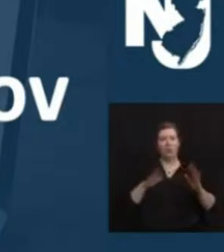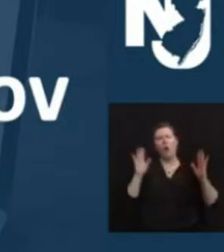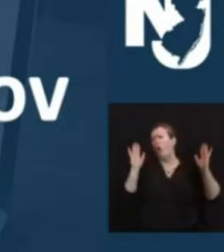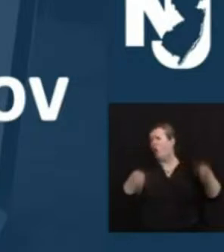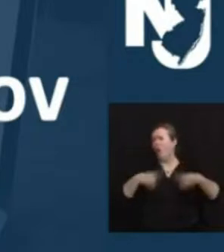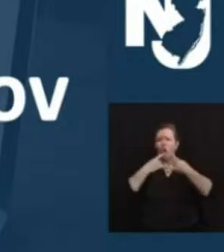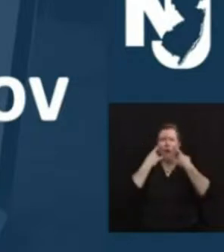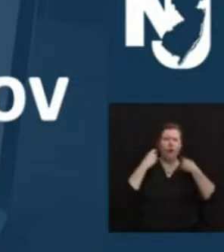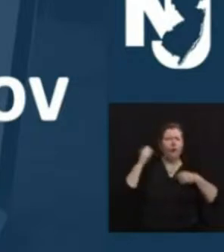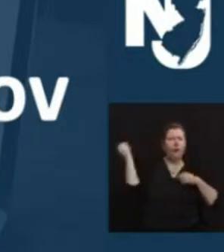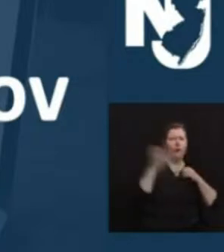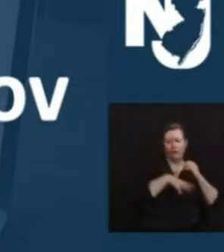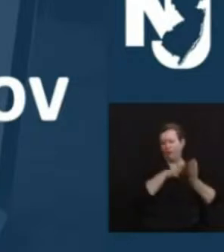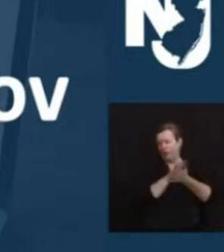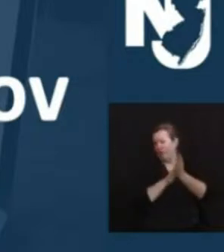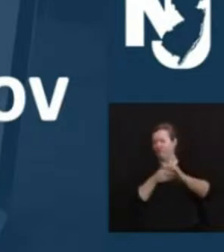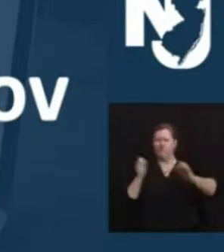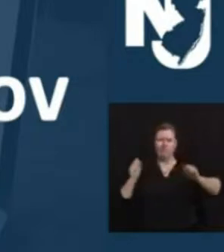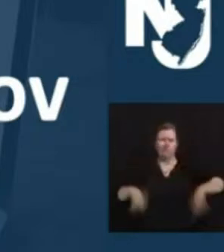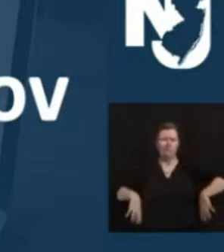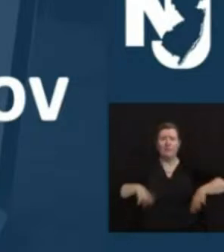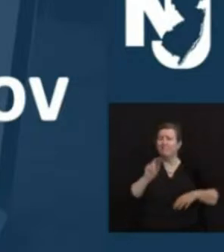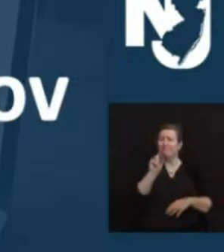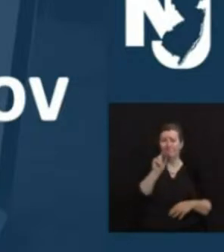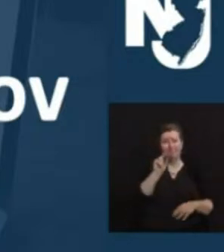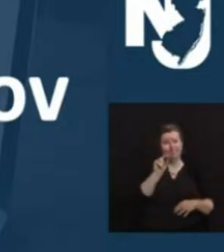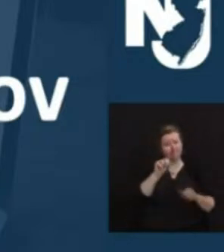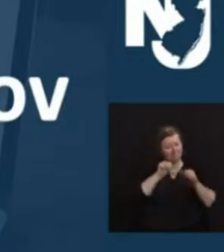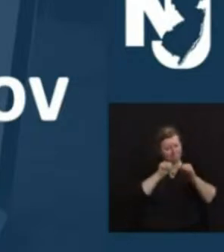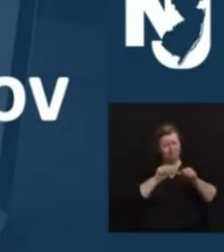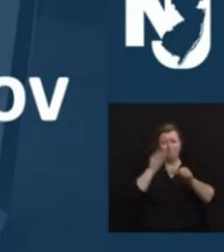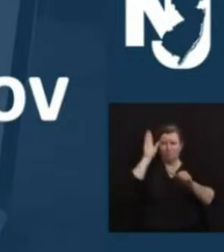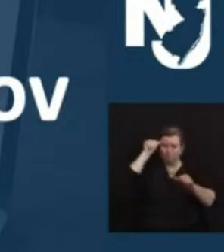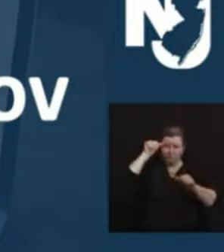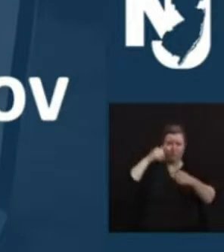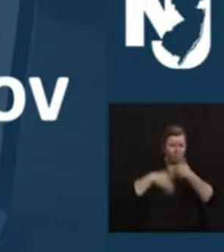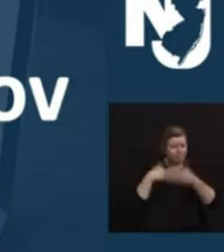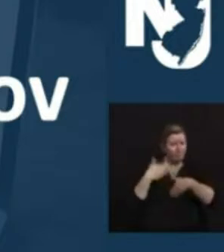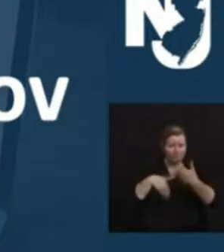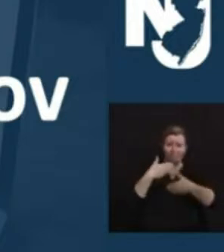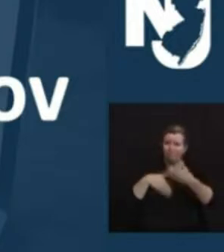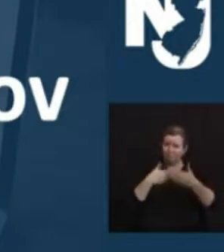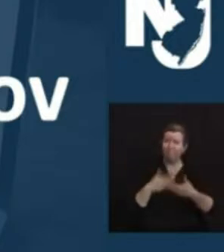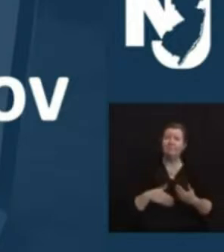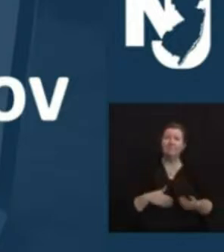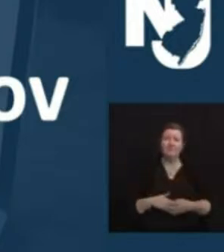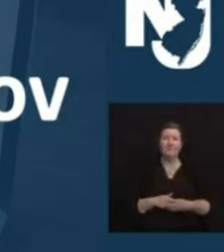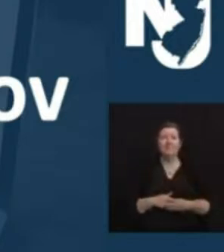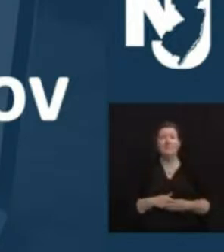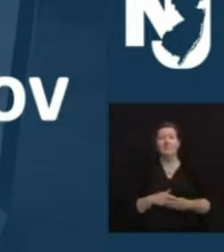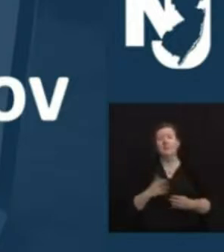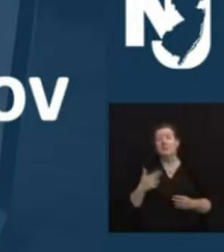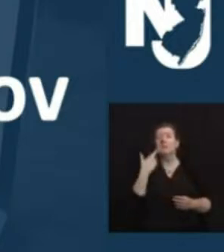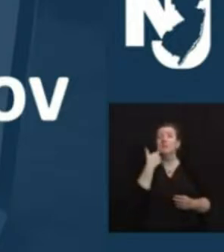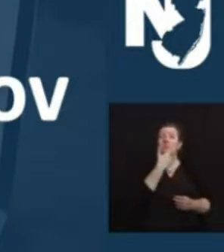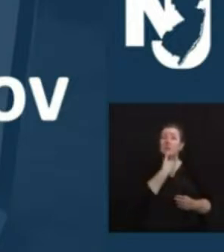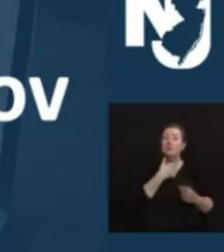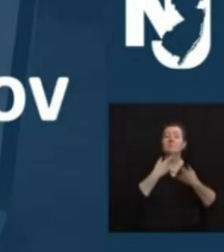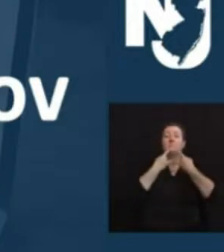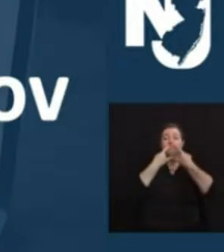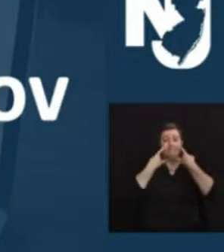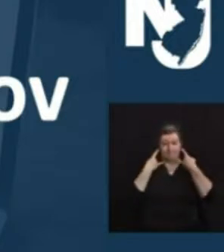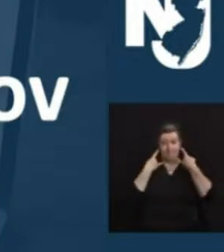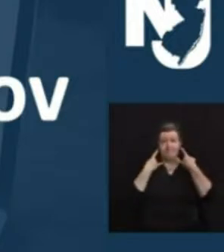the requirement for wearing a mask indoors except when eating or drinking, and for stringent sanitation and